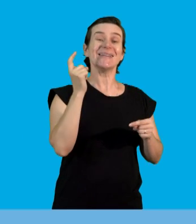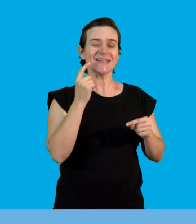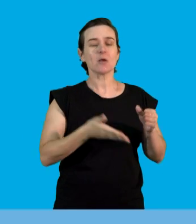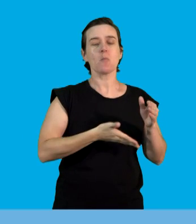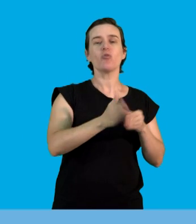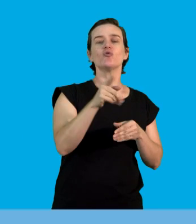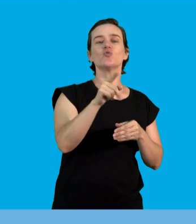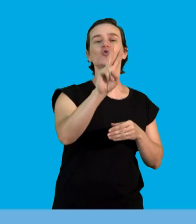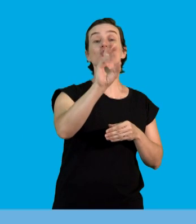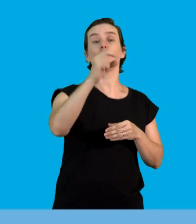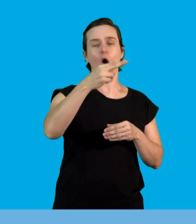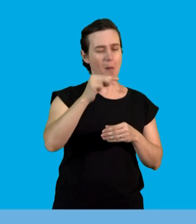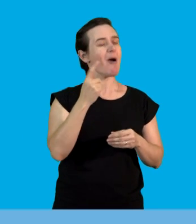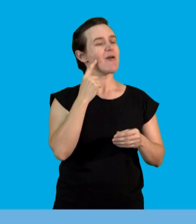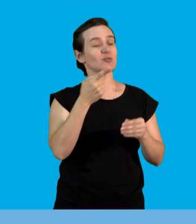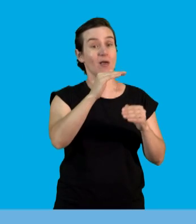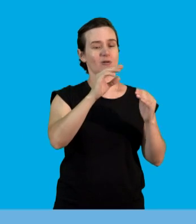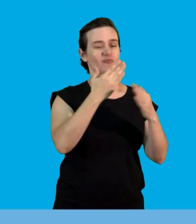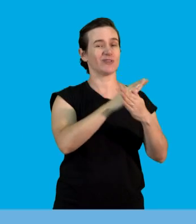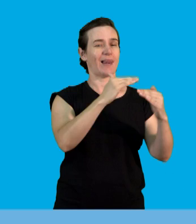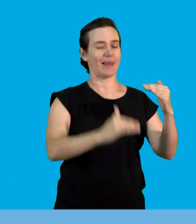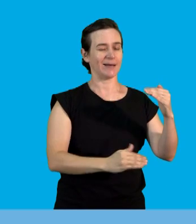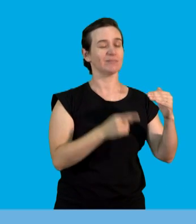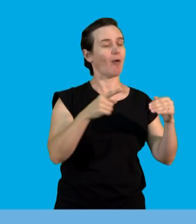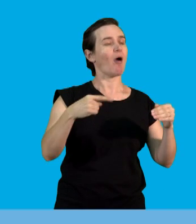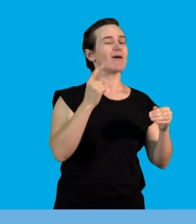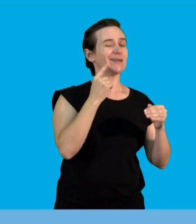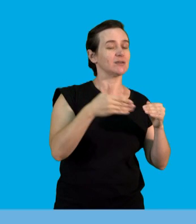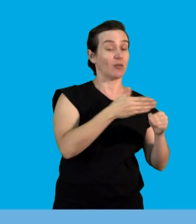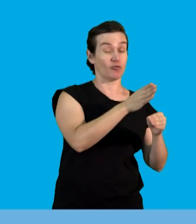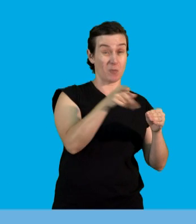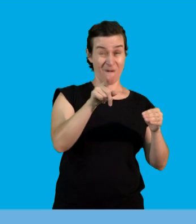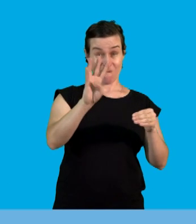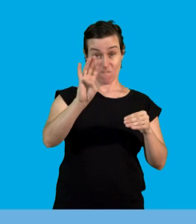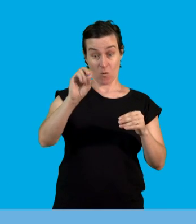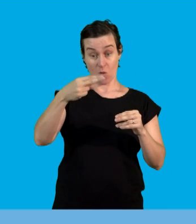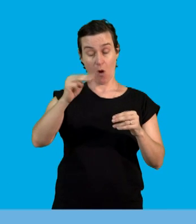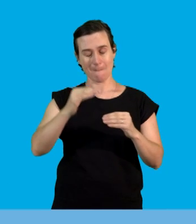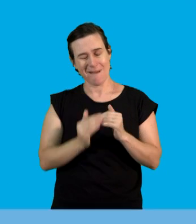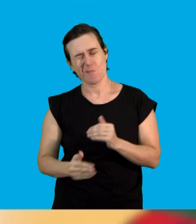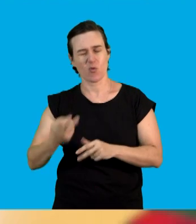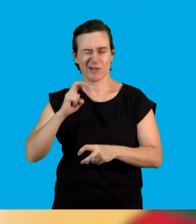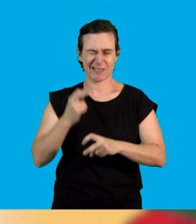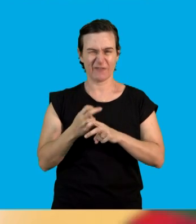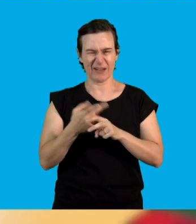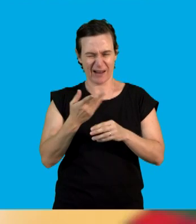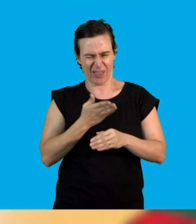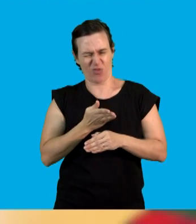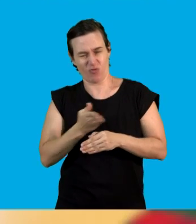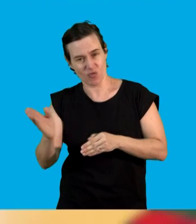through the 2 ohm resistor as compared to the 4 ohm resistor, because remember, the resistance is the measure of